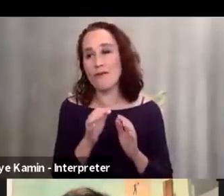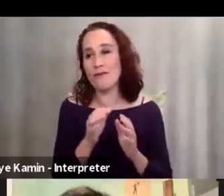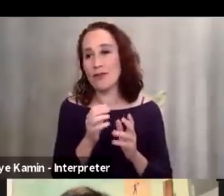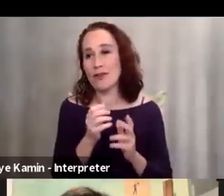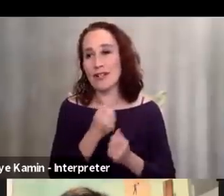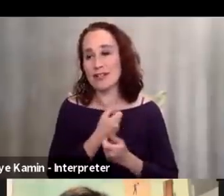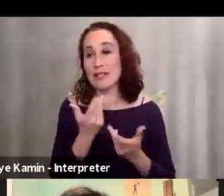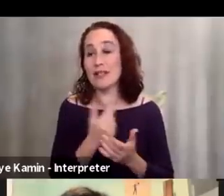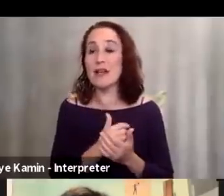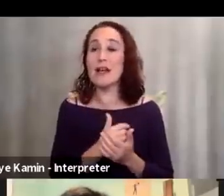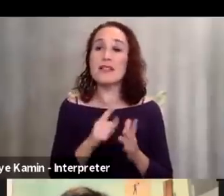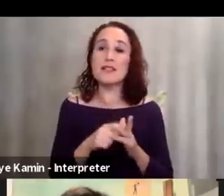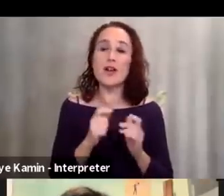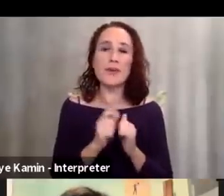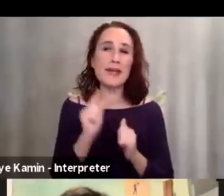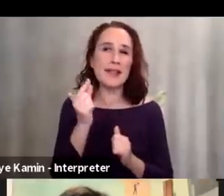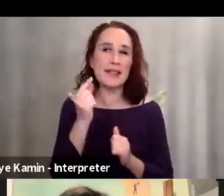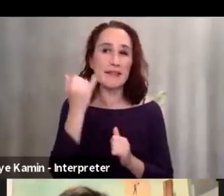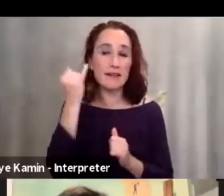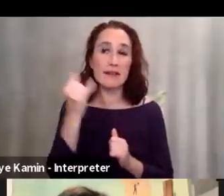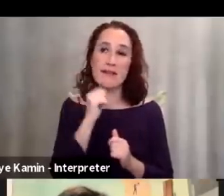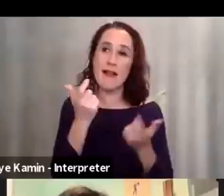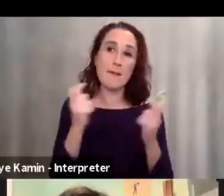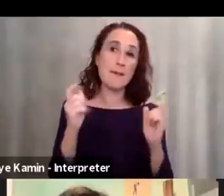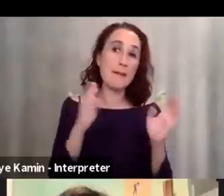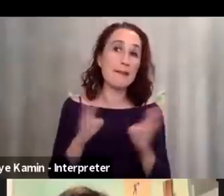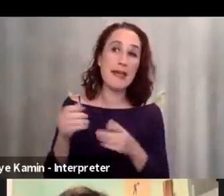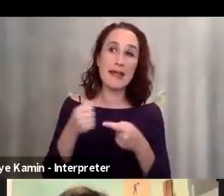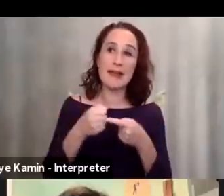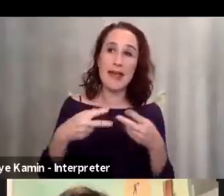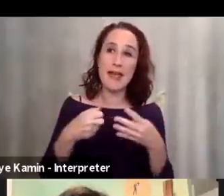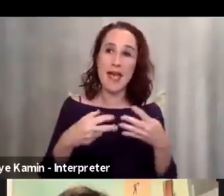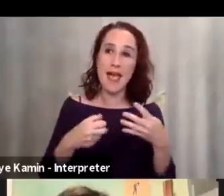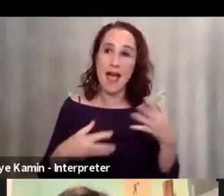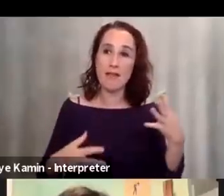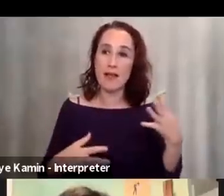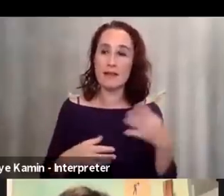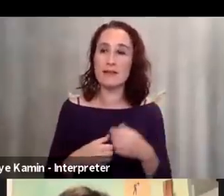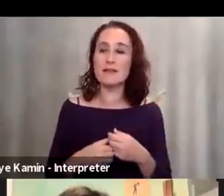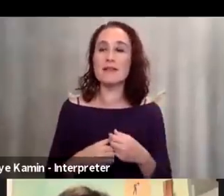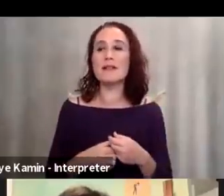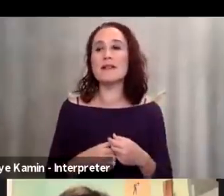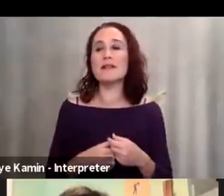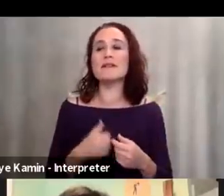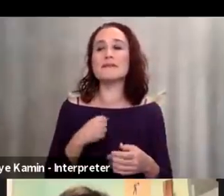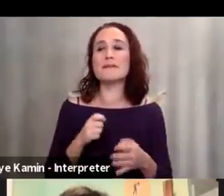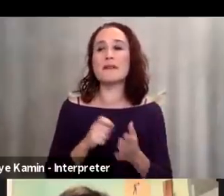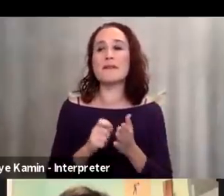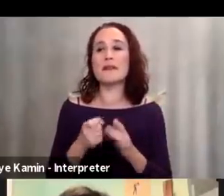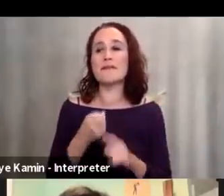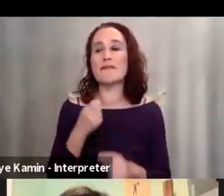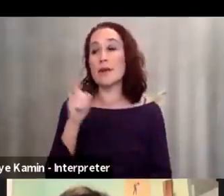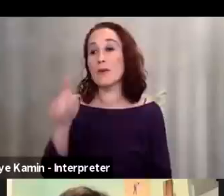an idea. I don't have any kind of outline or big plan. I'm usually writing from some kind of